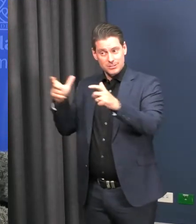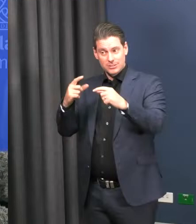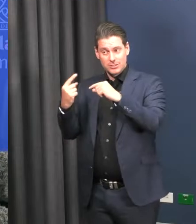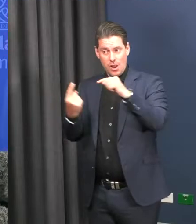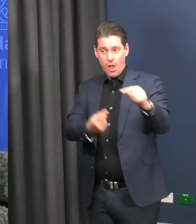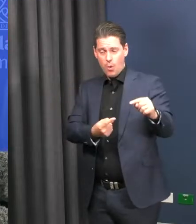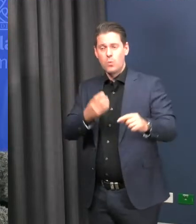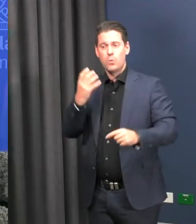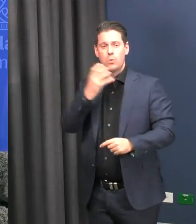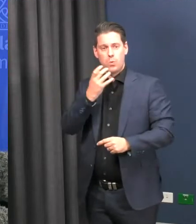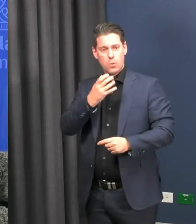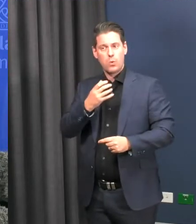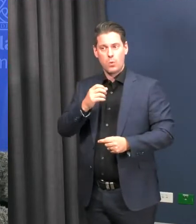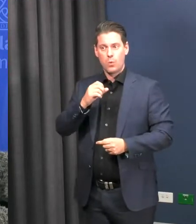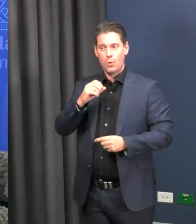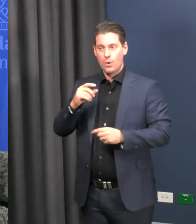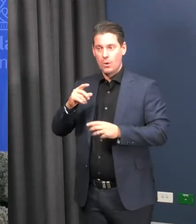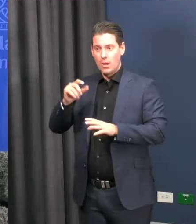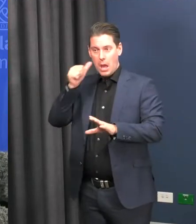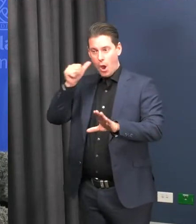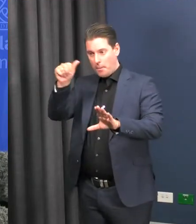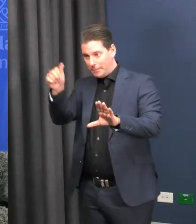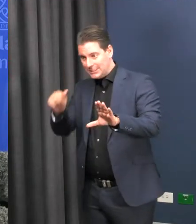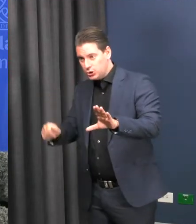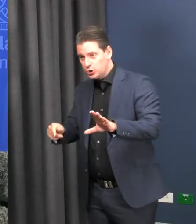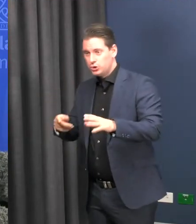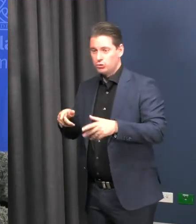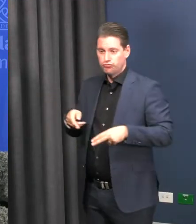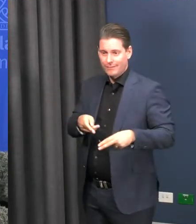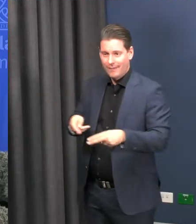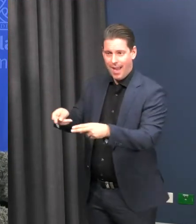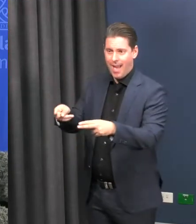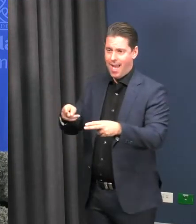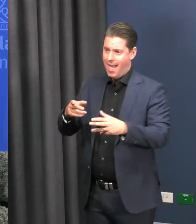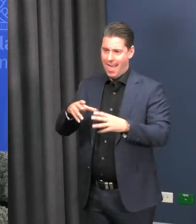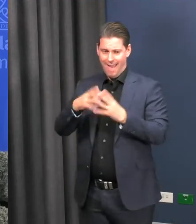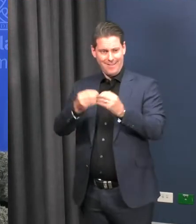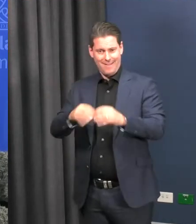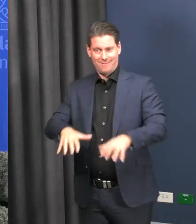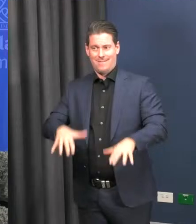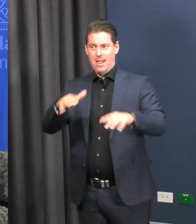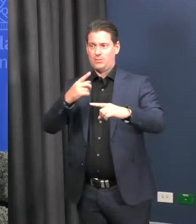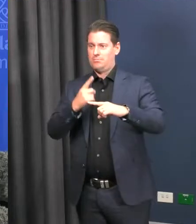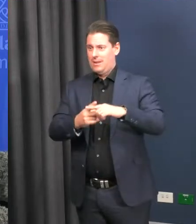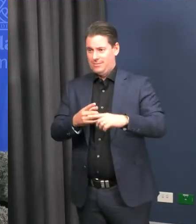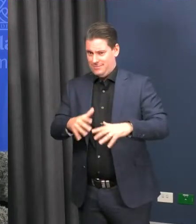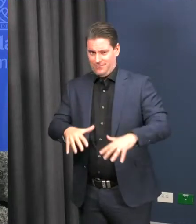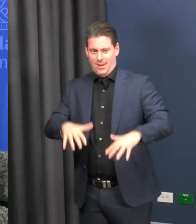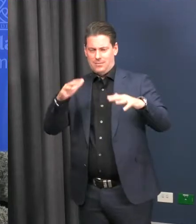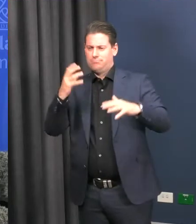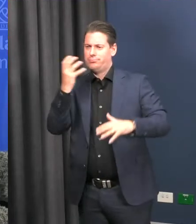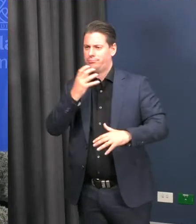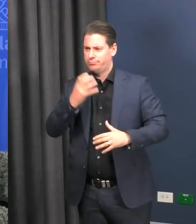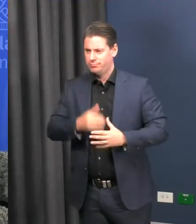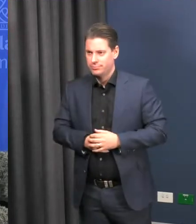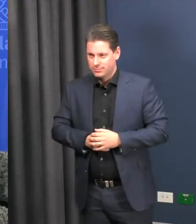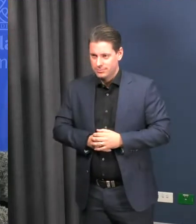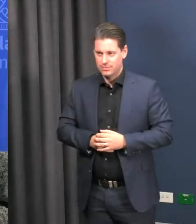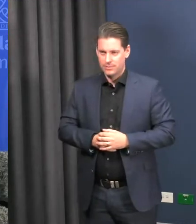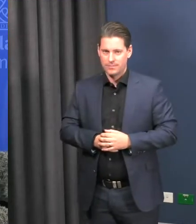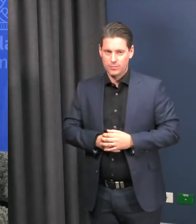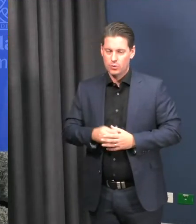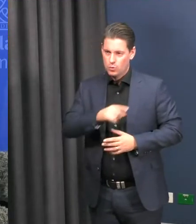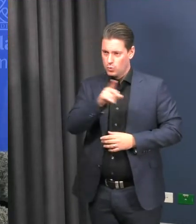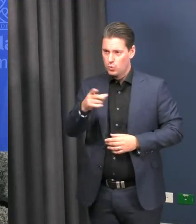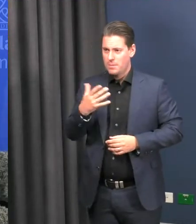parts of our coastline, and it is important that, as you do with any flooding event, that you take the precautions for